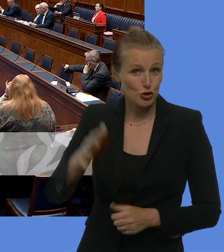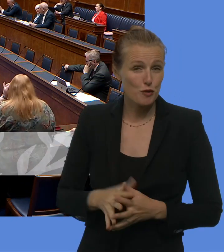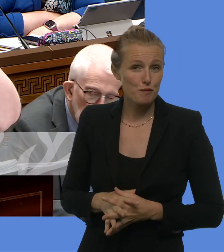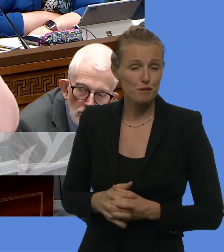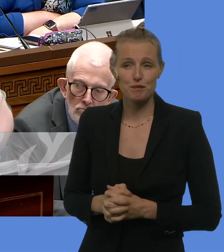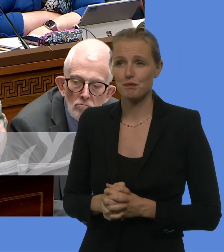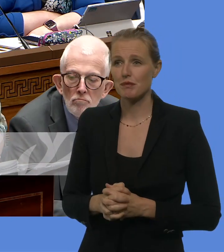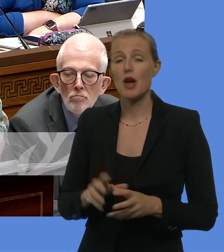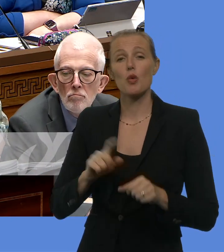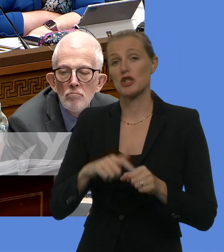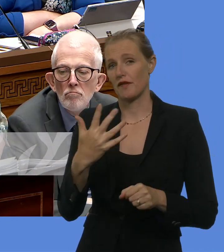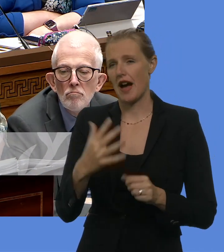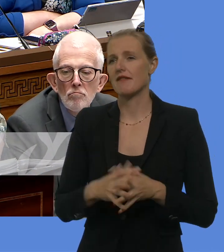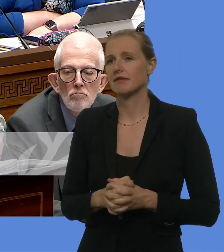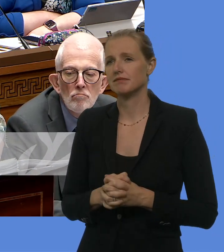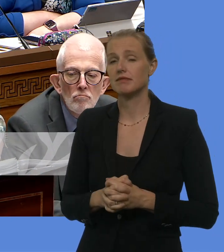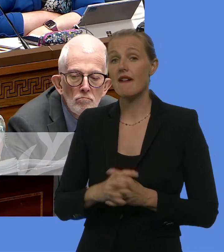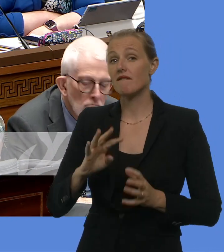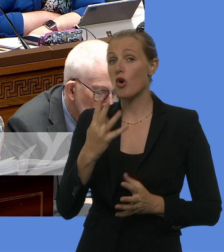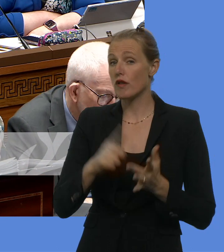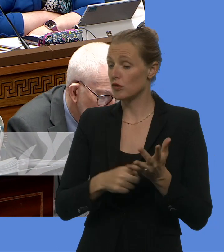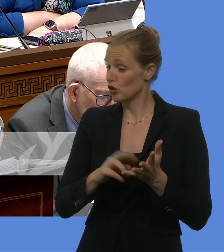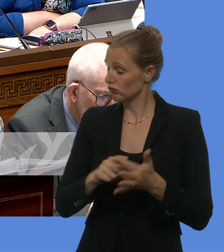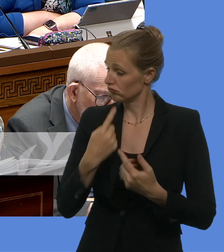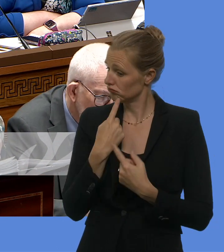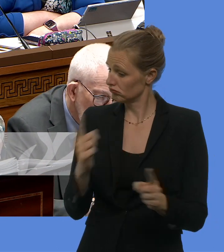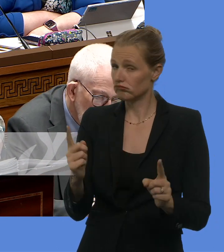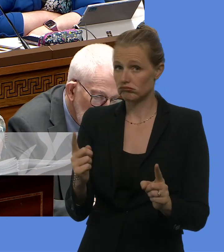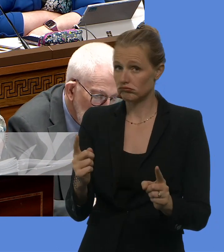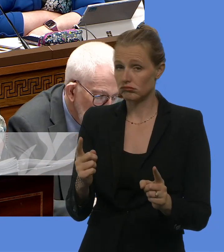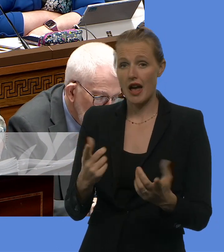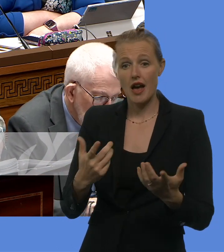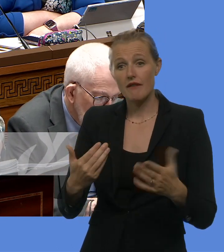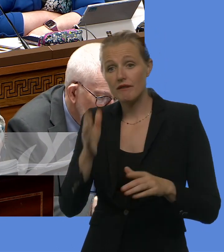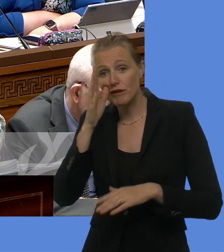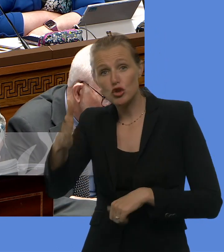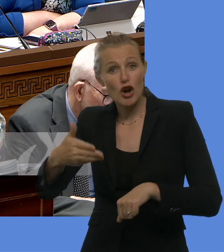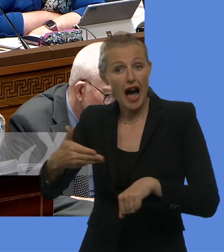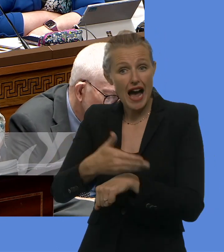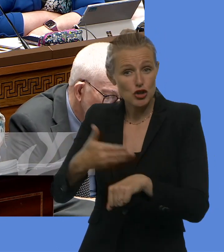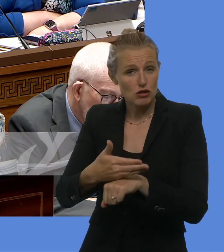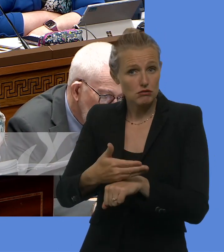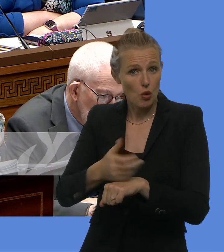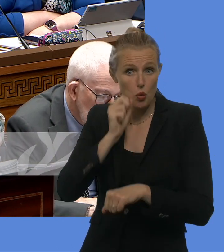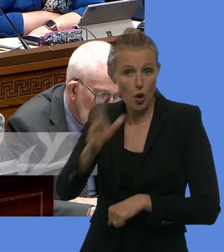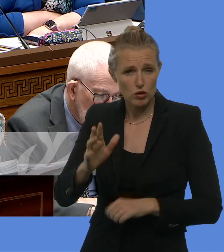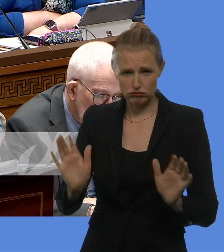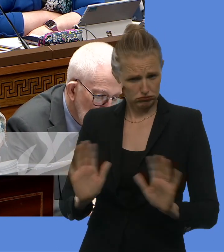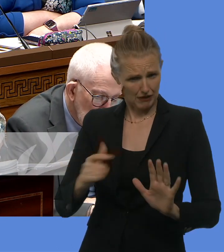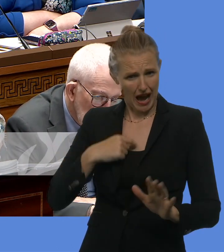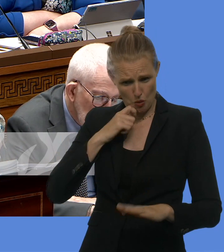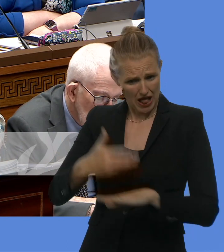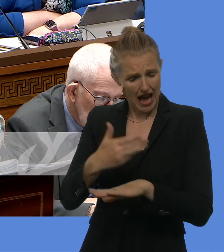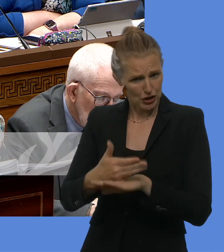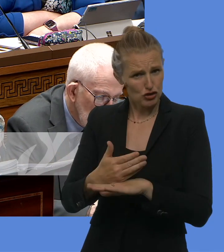As I publicly stated to this House on the 4th of June, I am not ruling out future action and stand ready and willing to support the Board in such actions